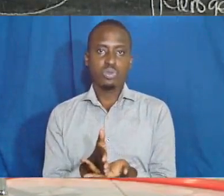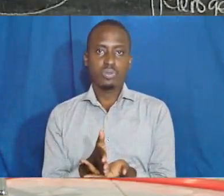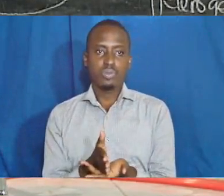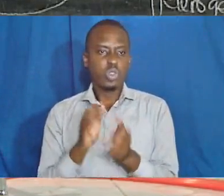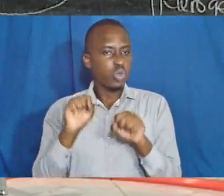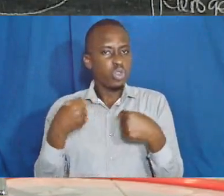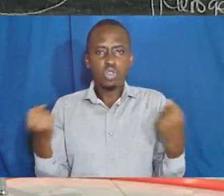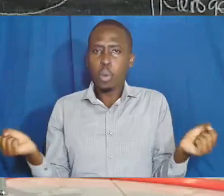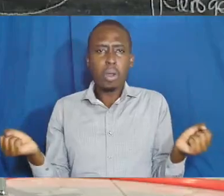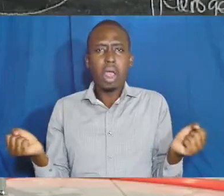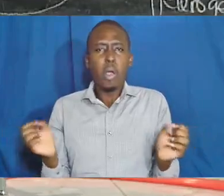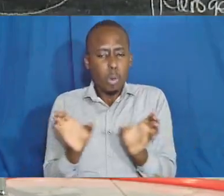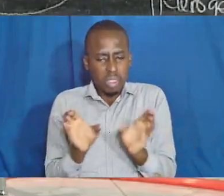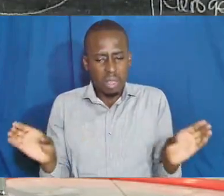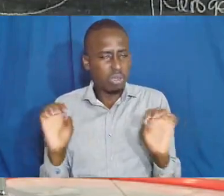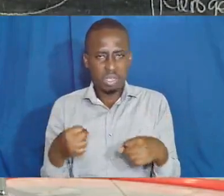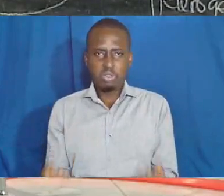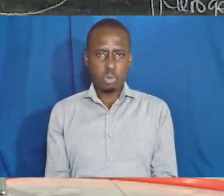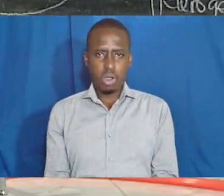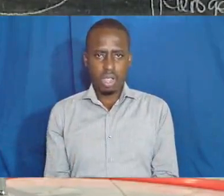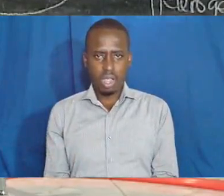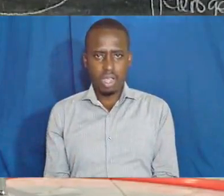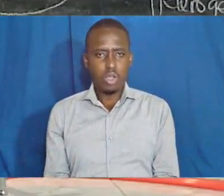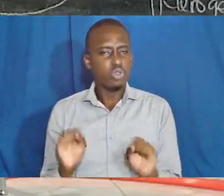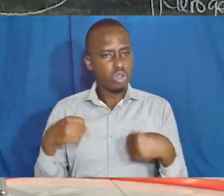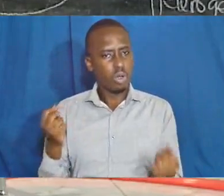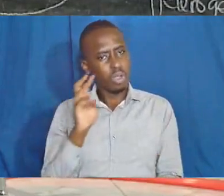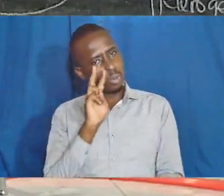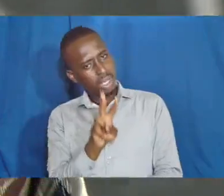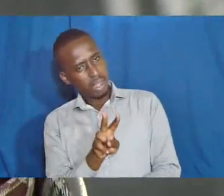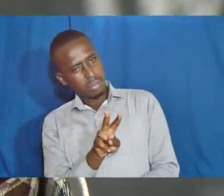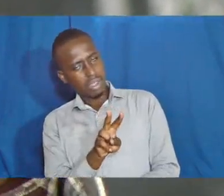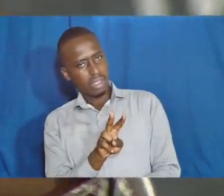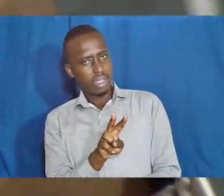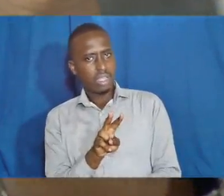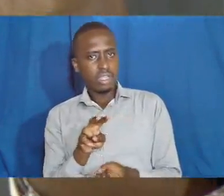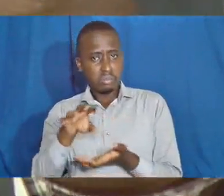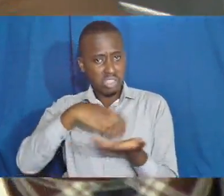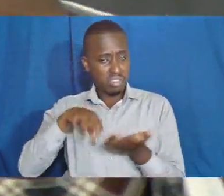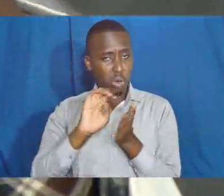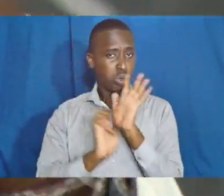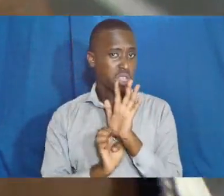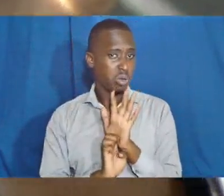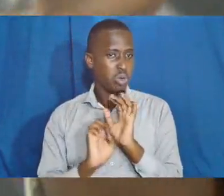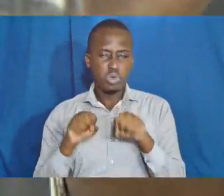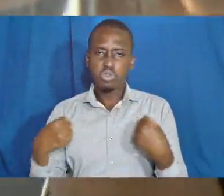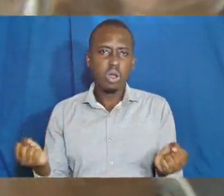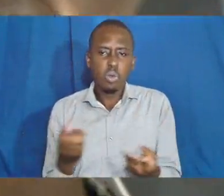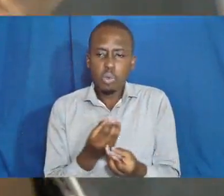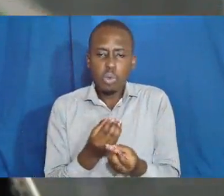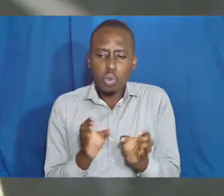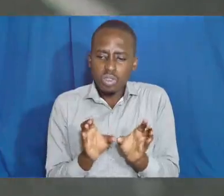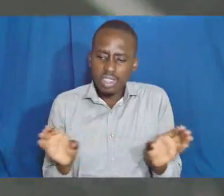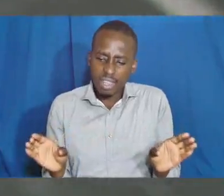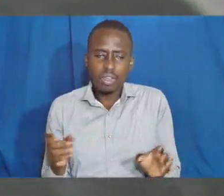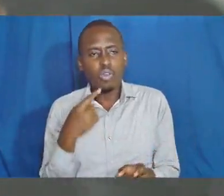you can't separate. You can't tell. If you look at this mixture, for example, you can't easily